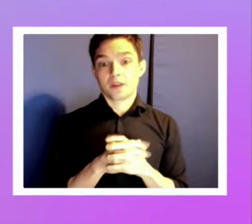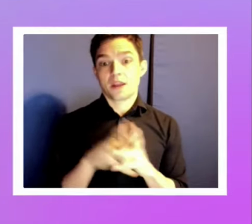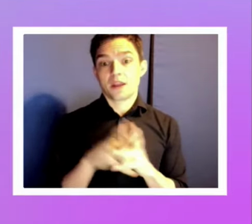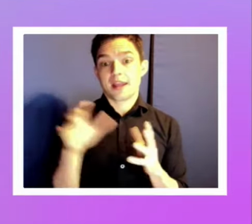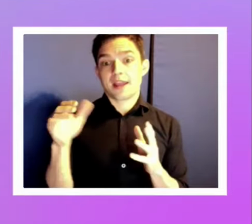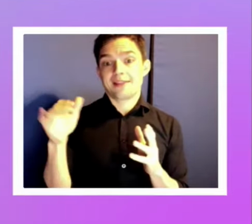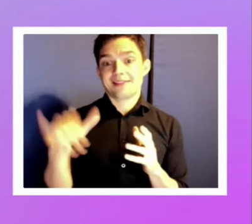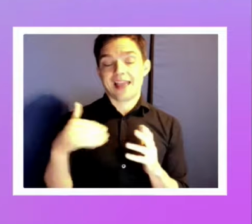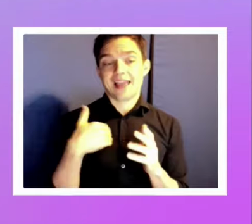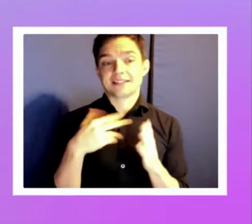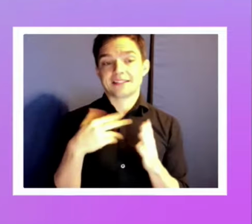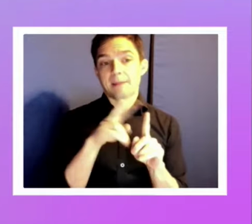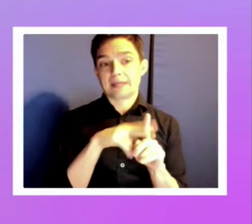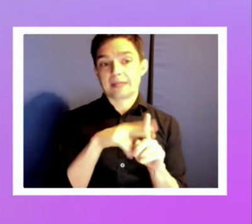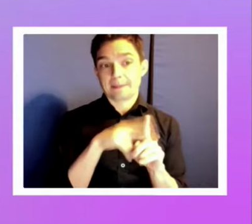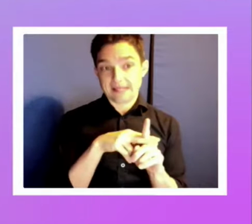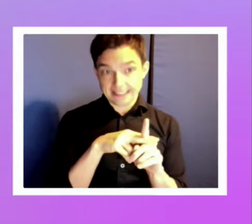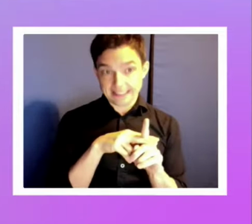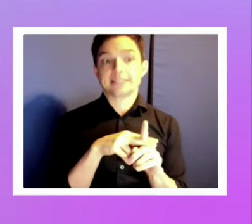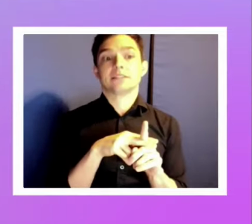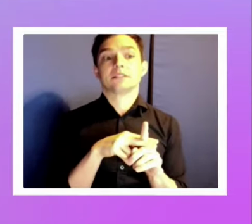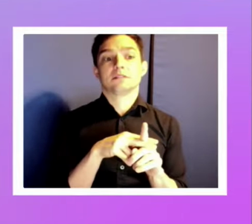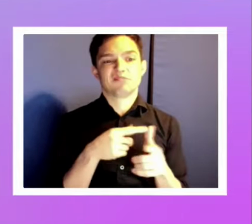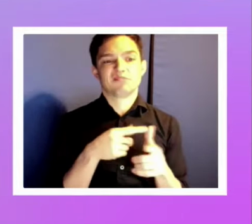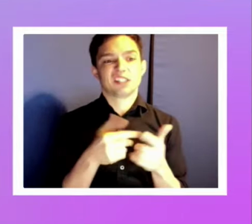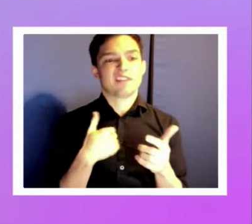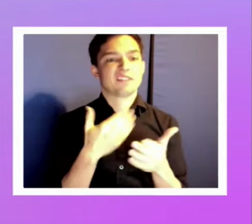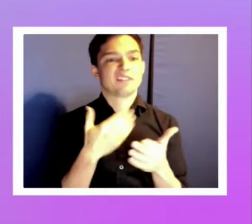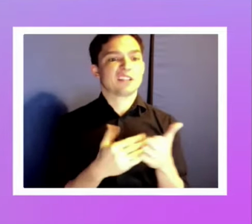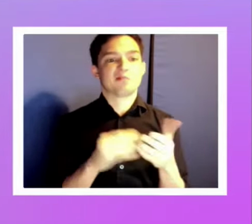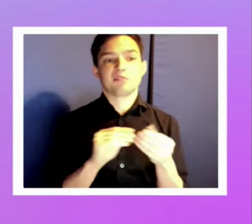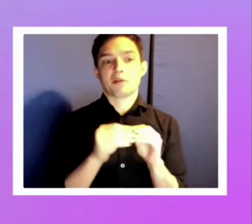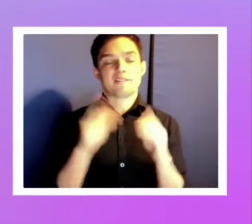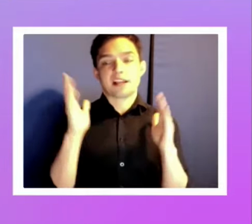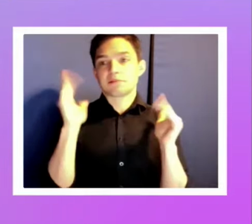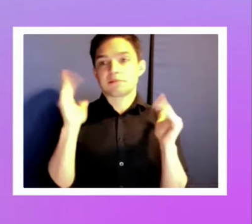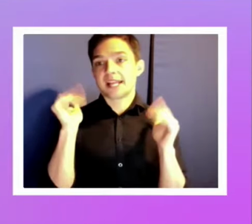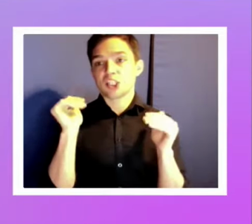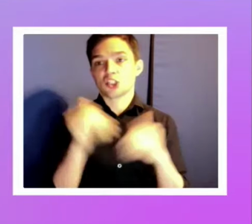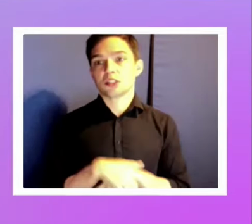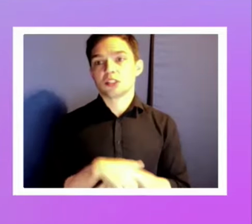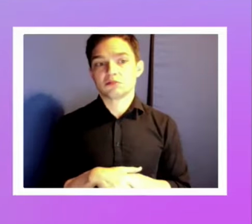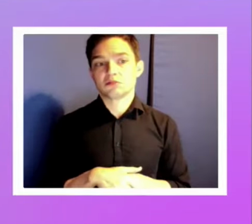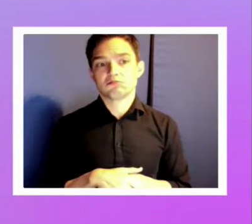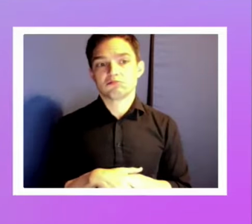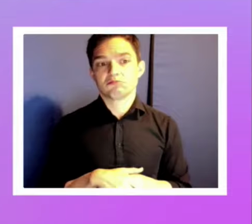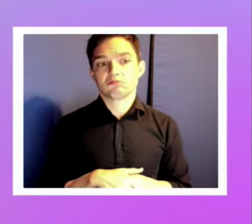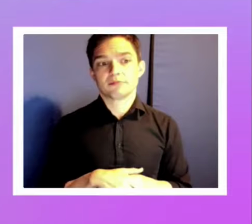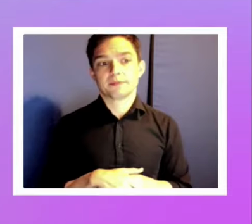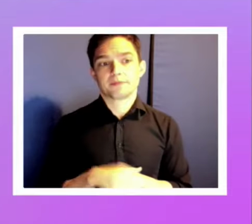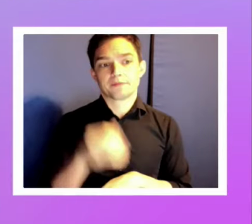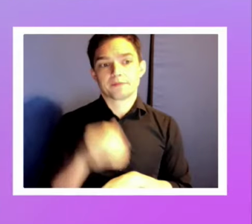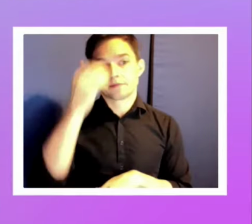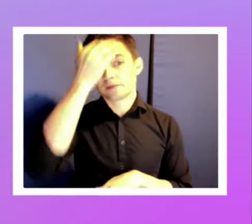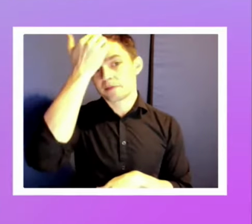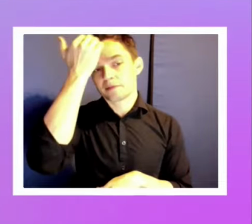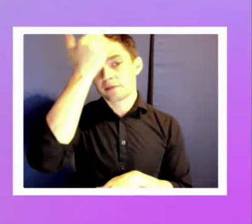applicability, and then it has some number of expectations. The